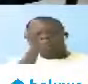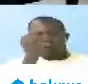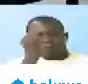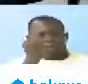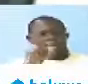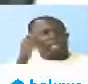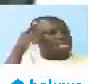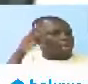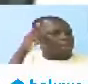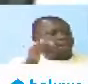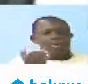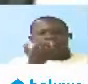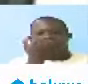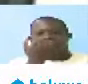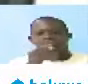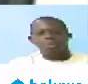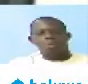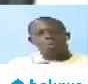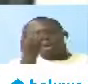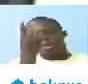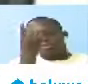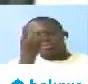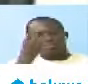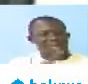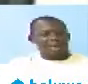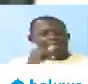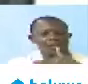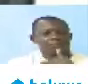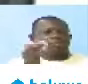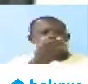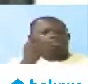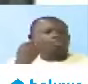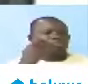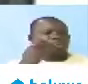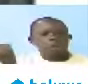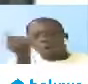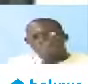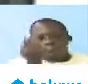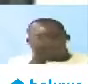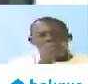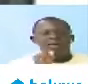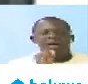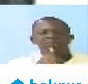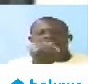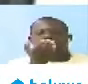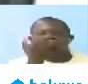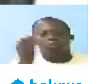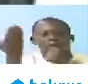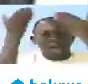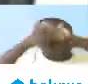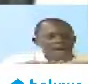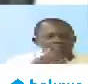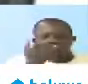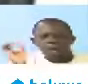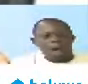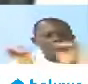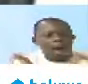in Liberia they eat only once in a day. Kondo rona. Only lunch. Dasamo